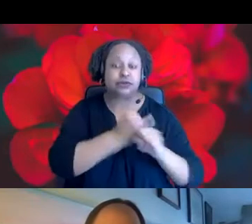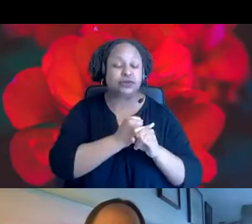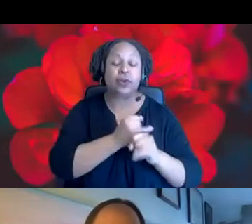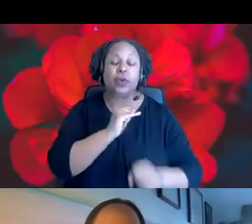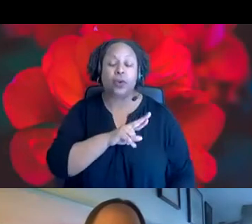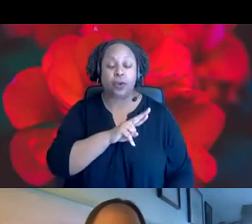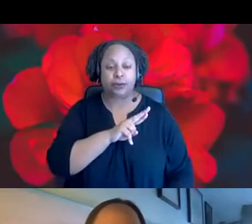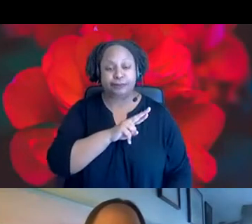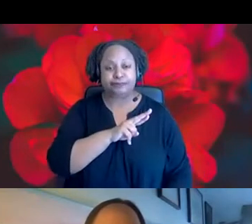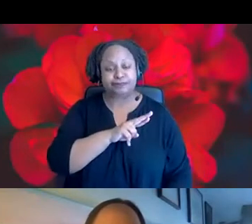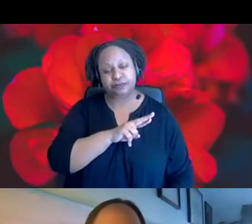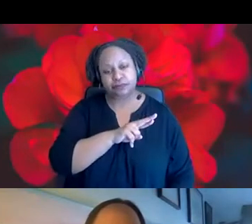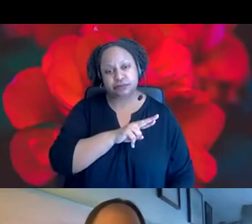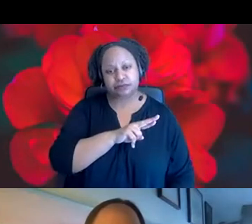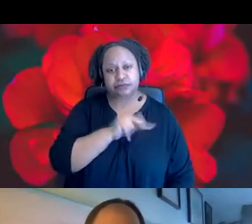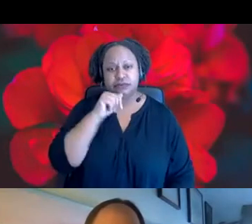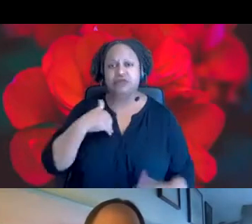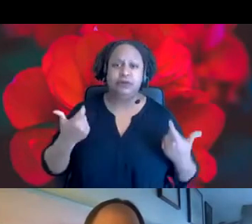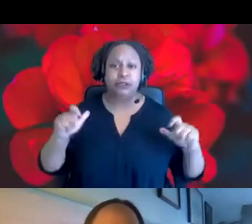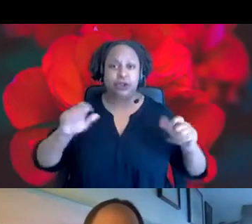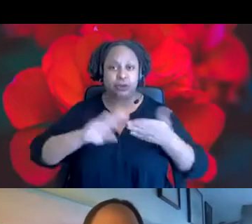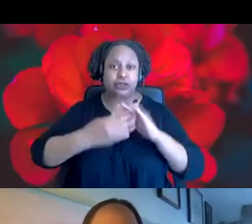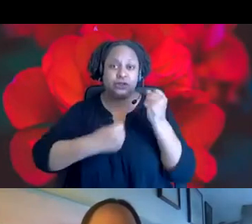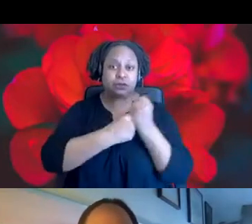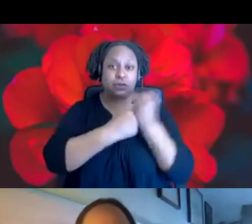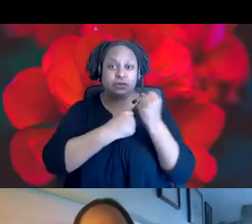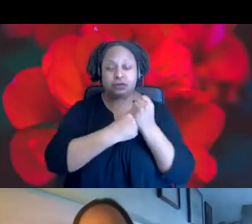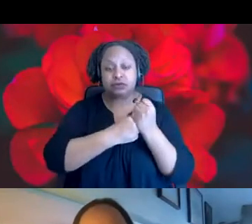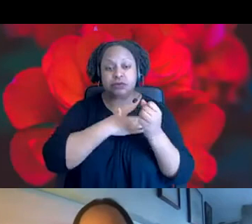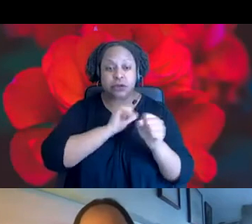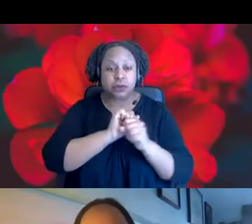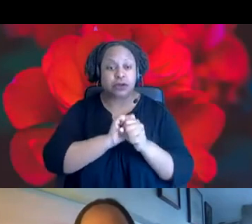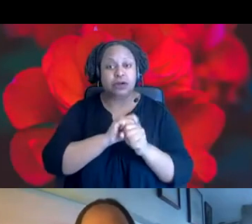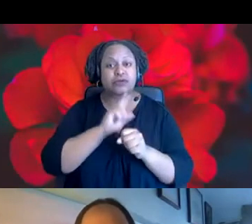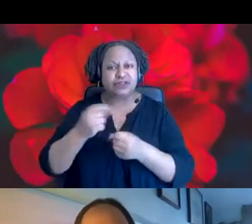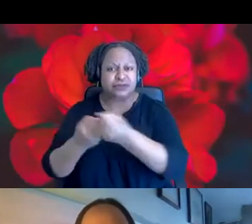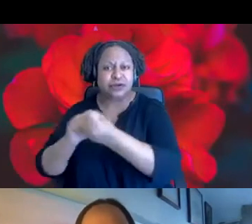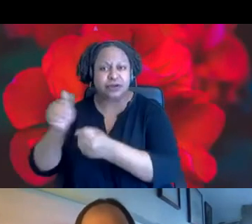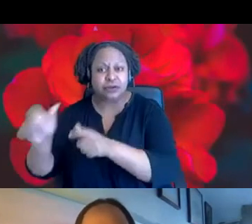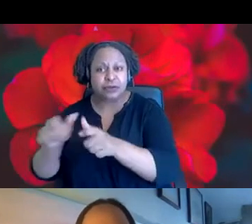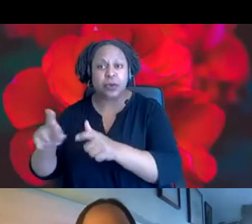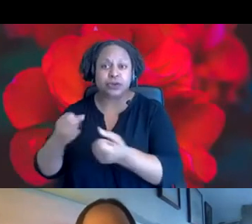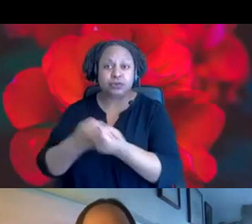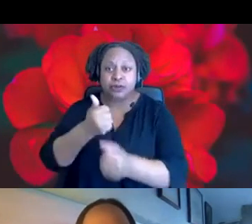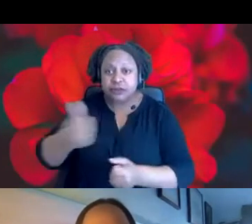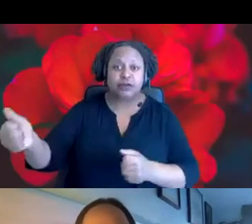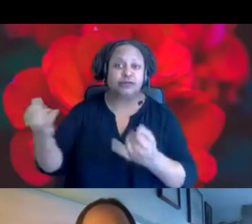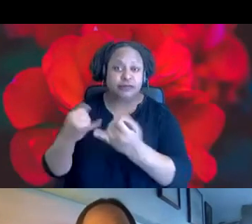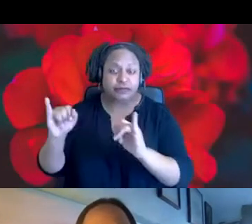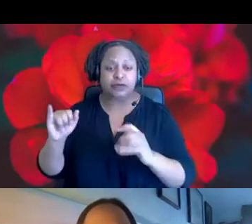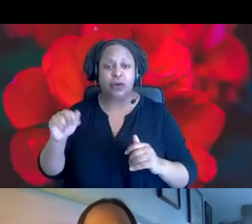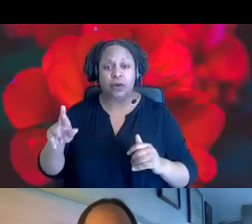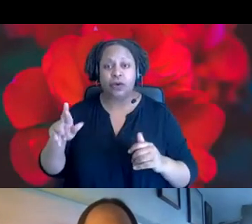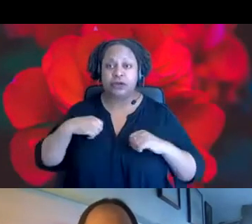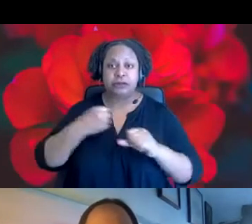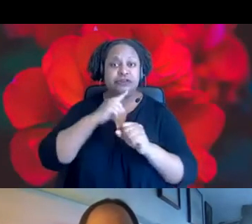large, you know, community of people to support me in this way. And they're all busy supporting others or supporting themselves or trying to make this